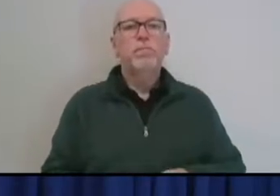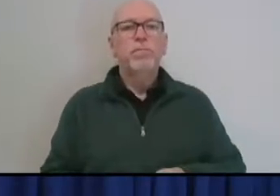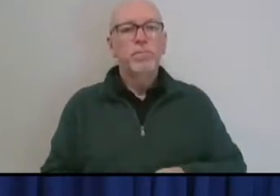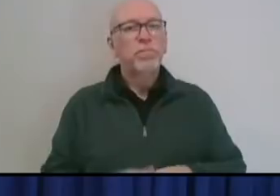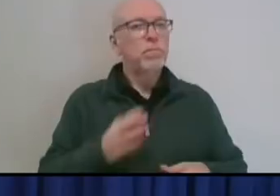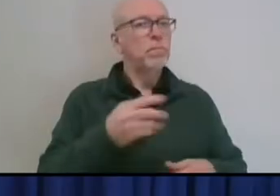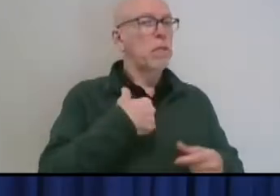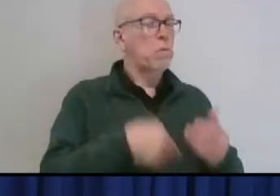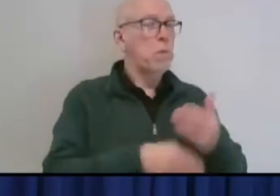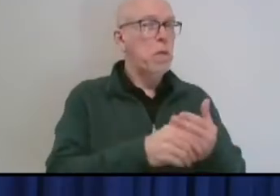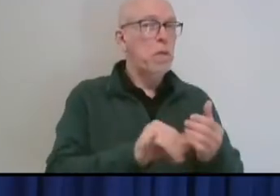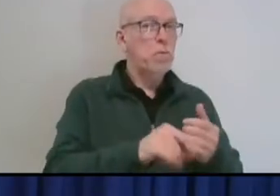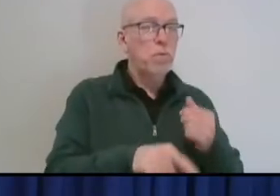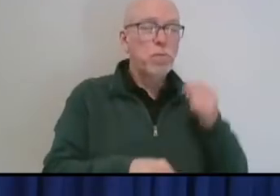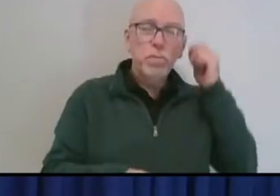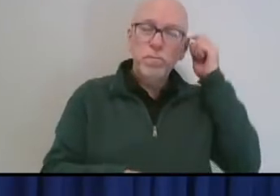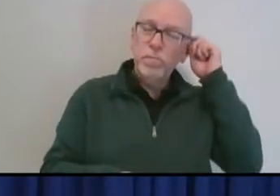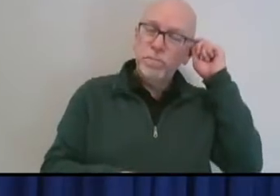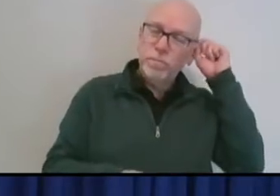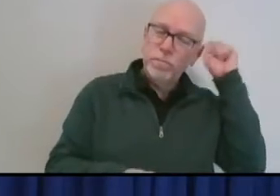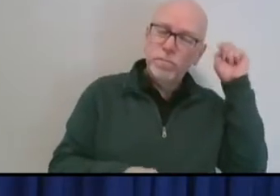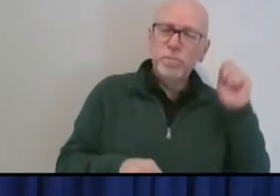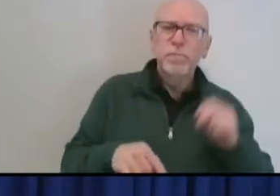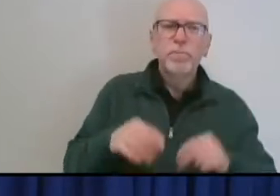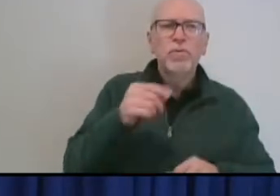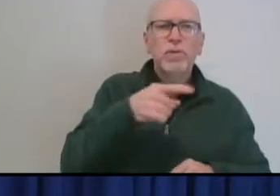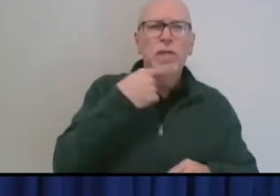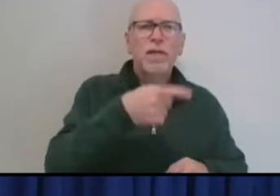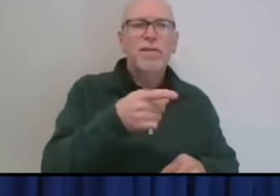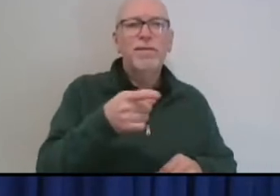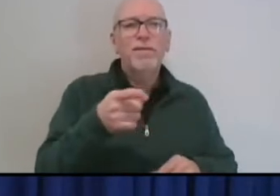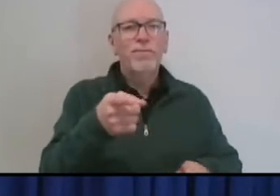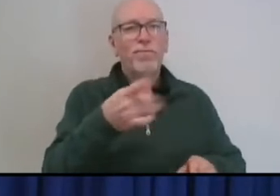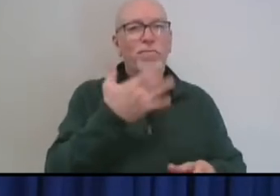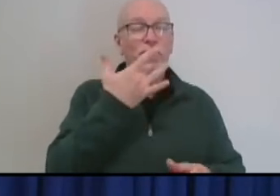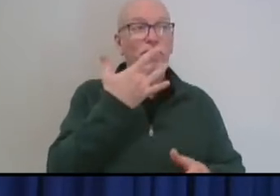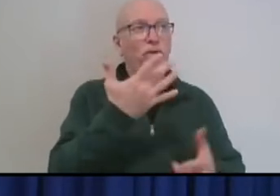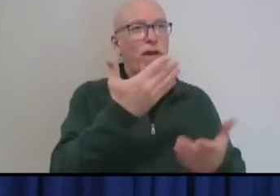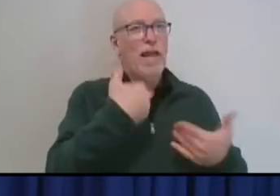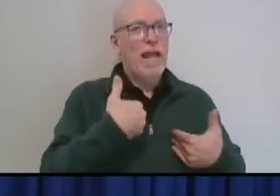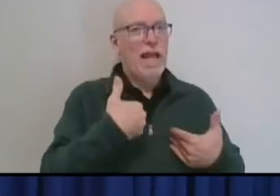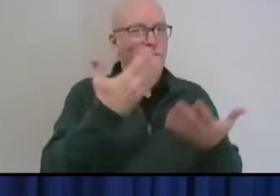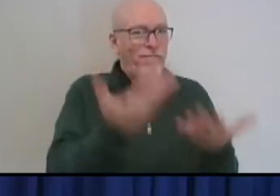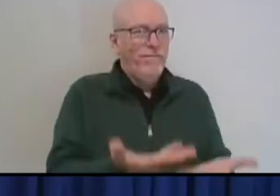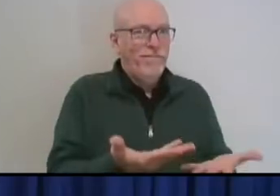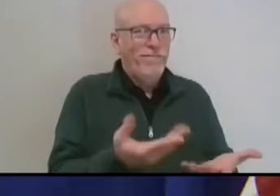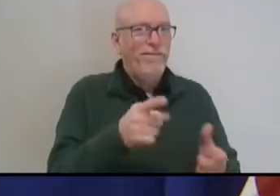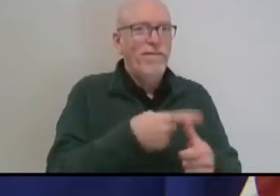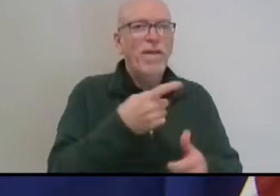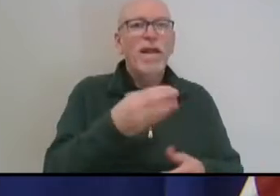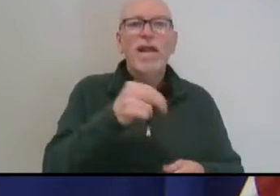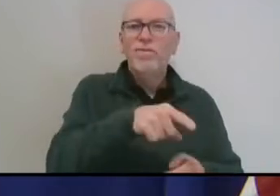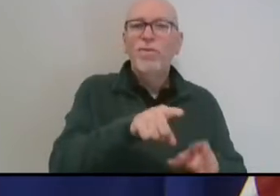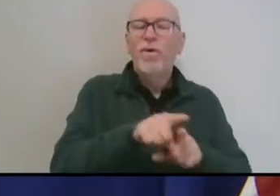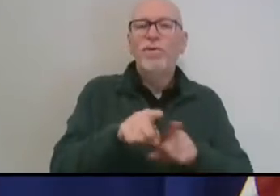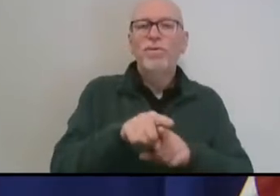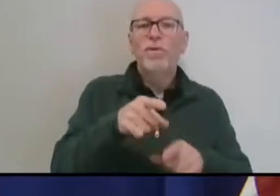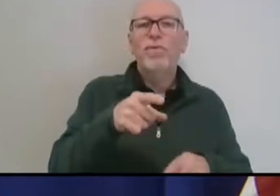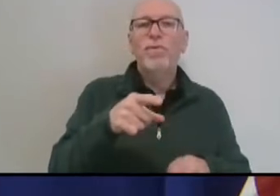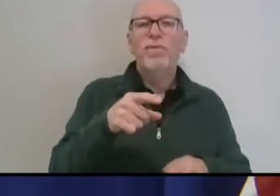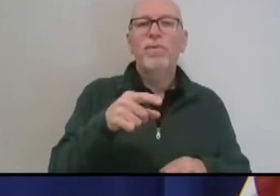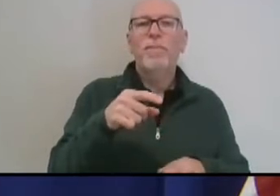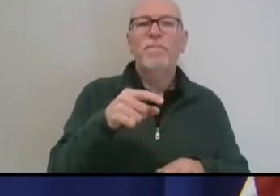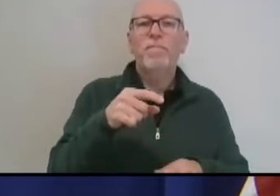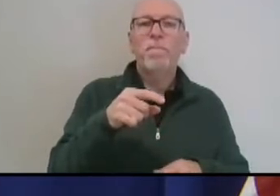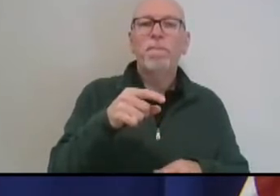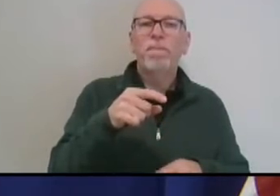you, that you say you're a bird in the hand. You're also someone that, it